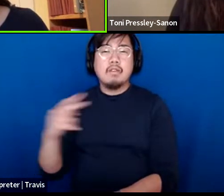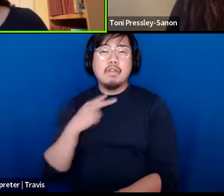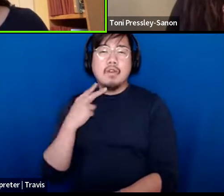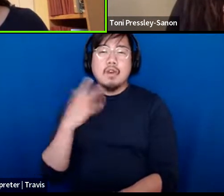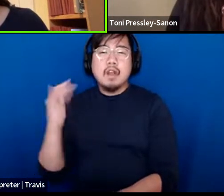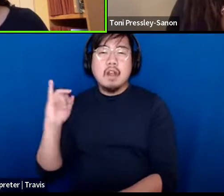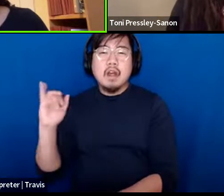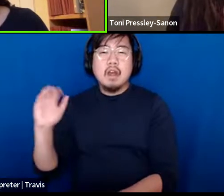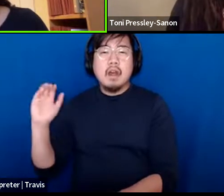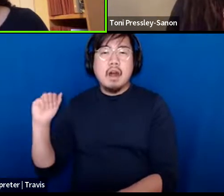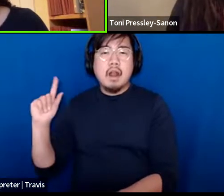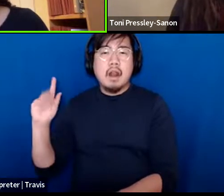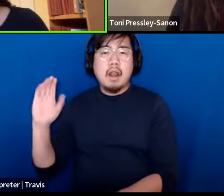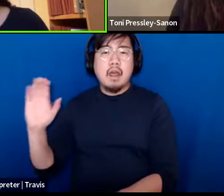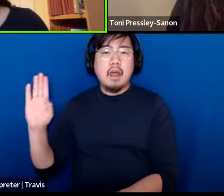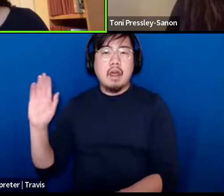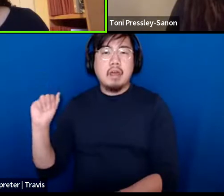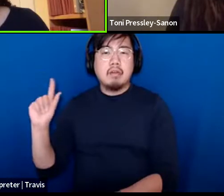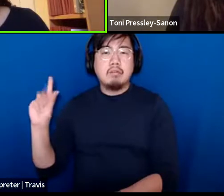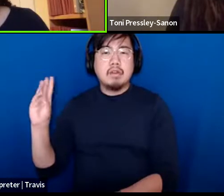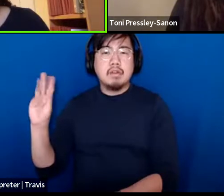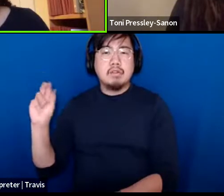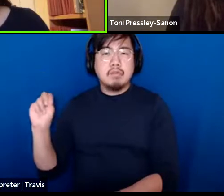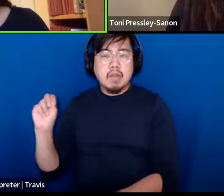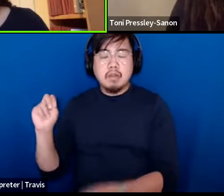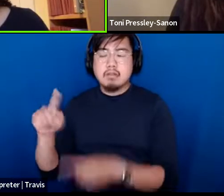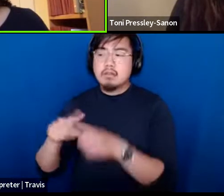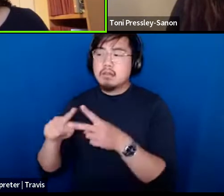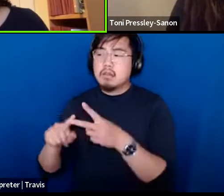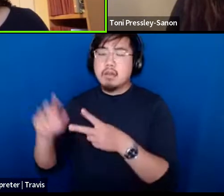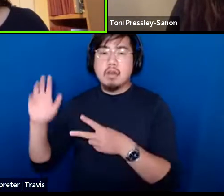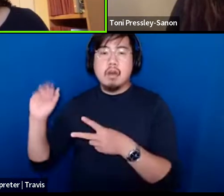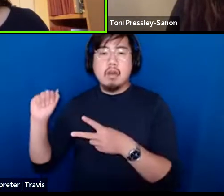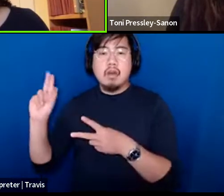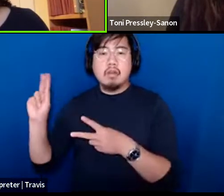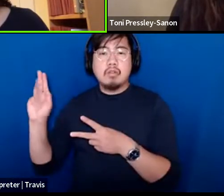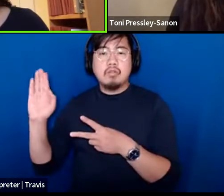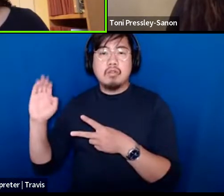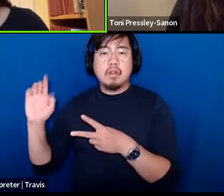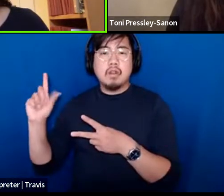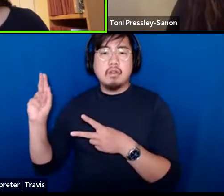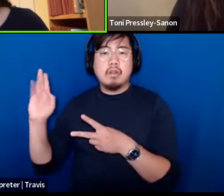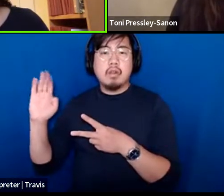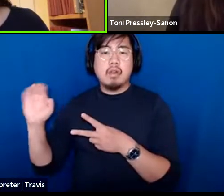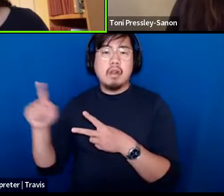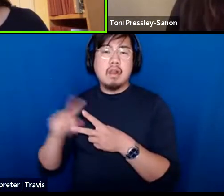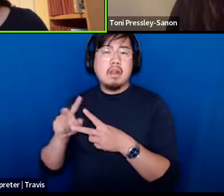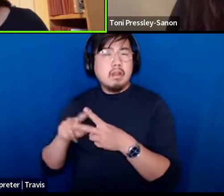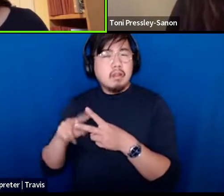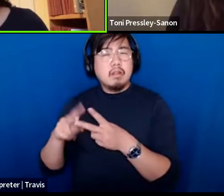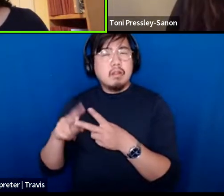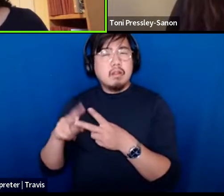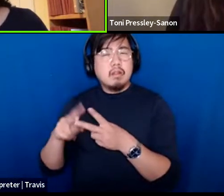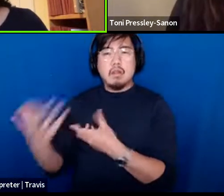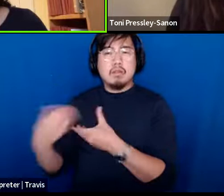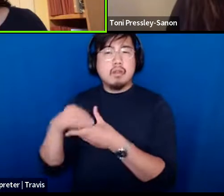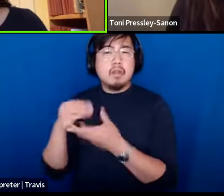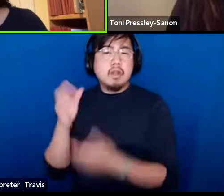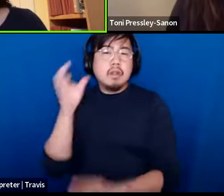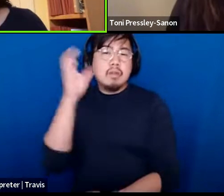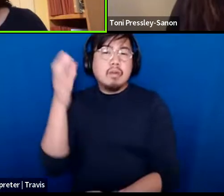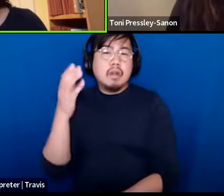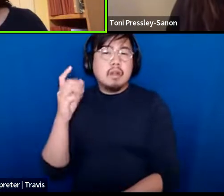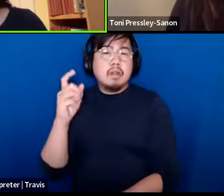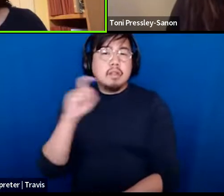in on the importance for them of sensuality and erotic power. They both talk about it